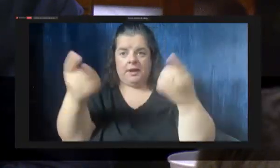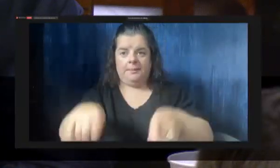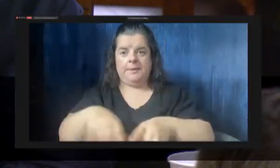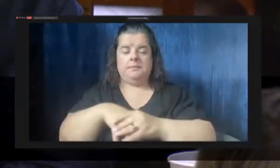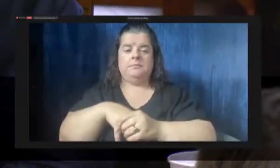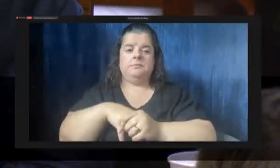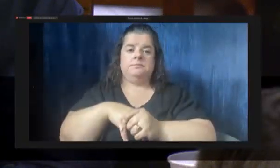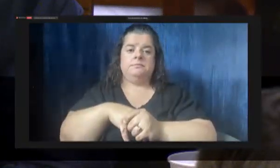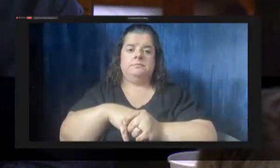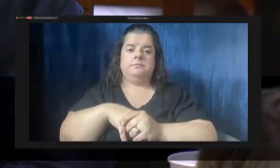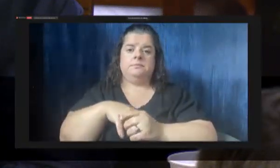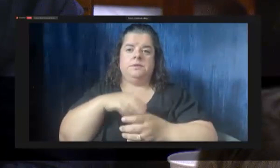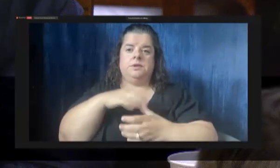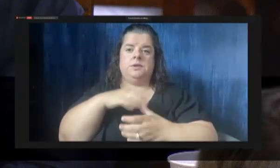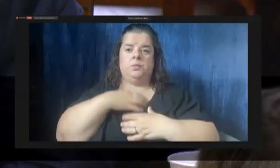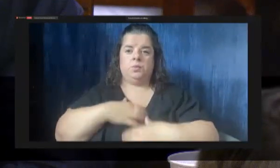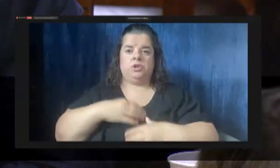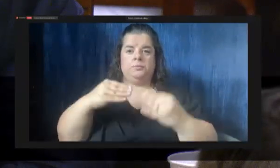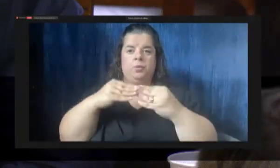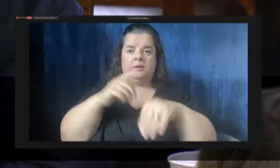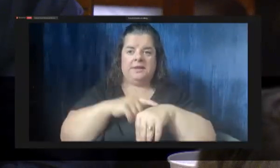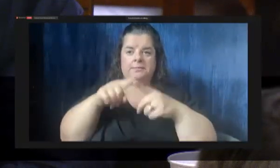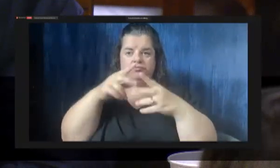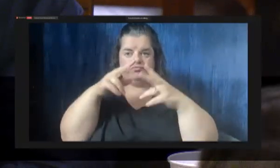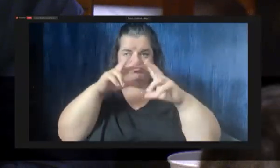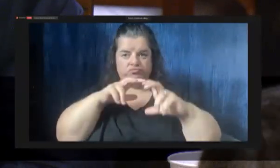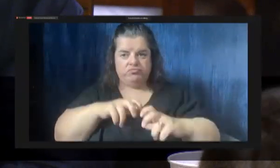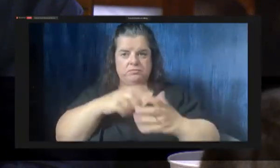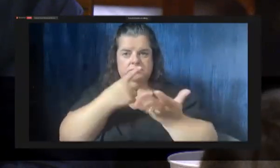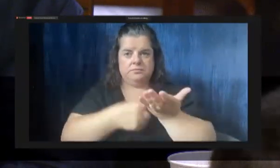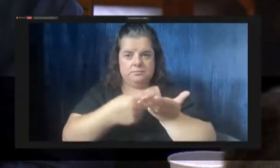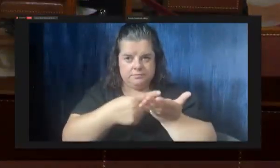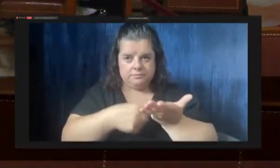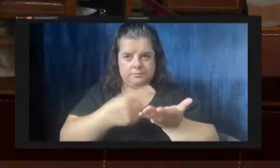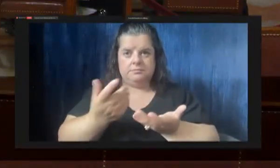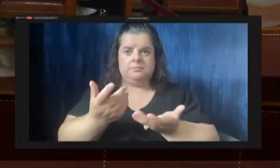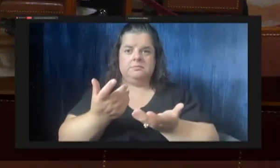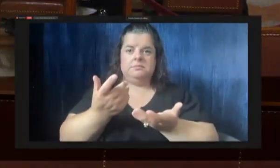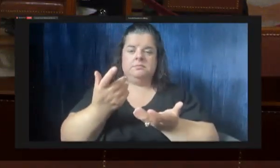I just wish we had more time to flush this out. I think